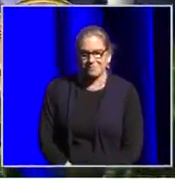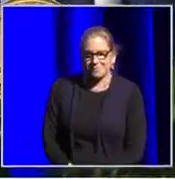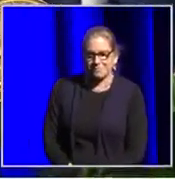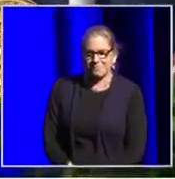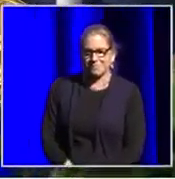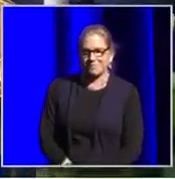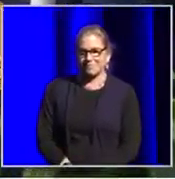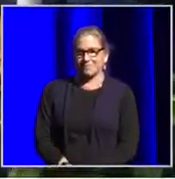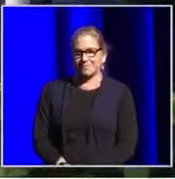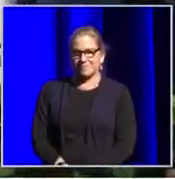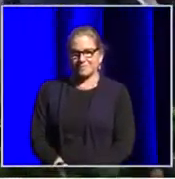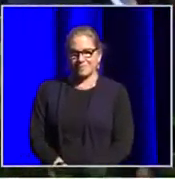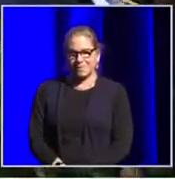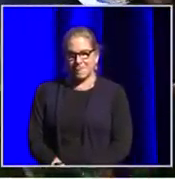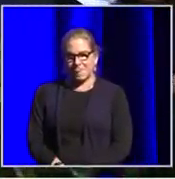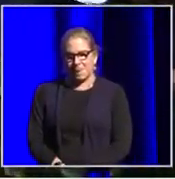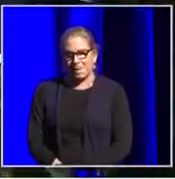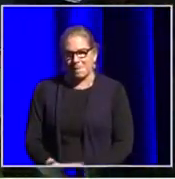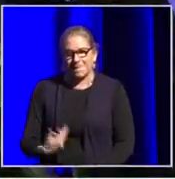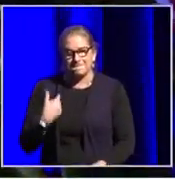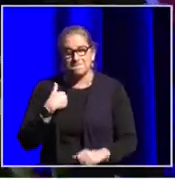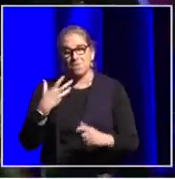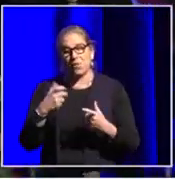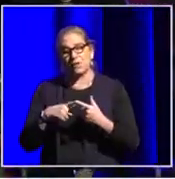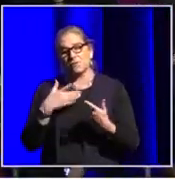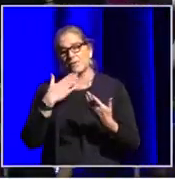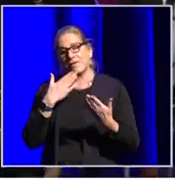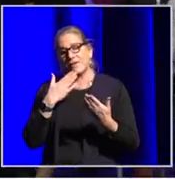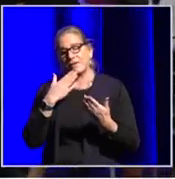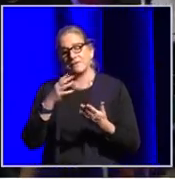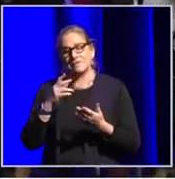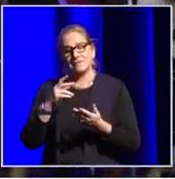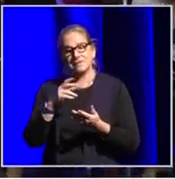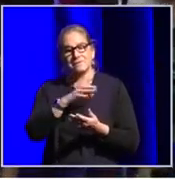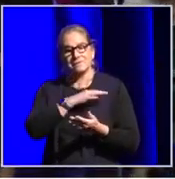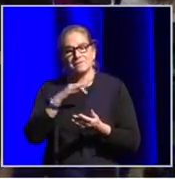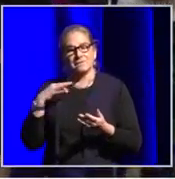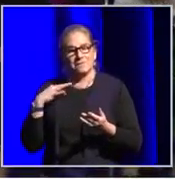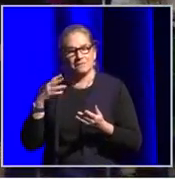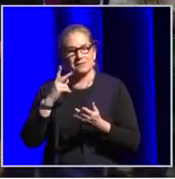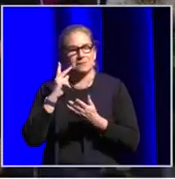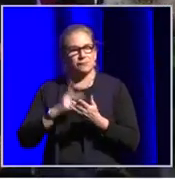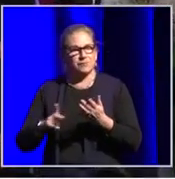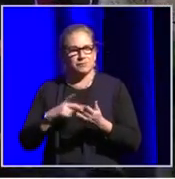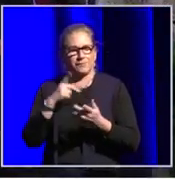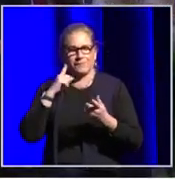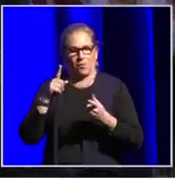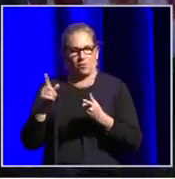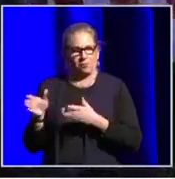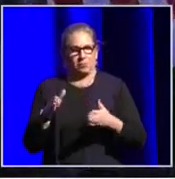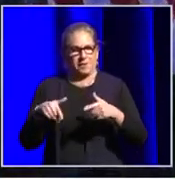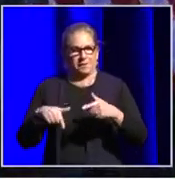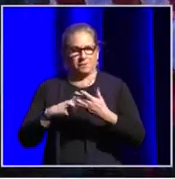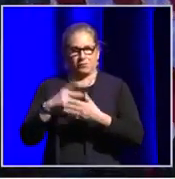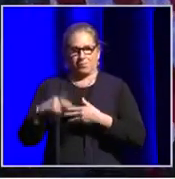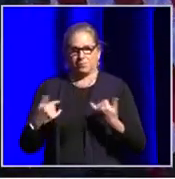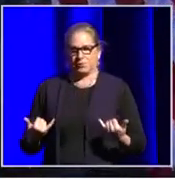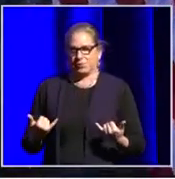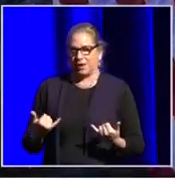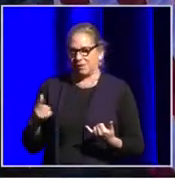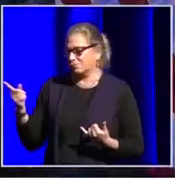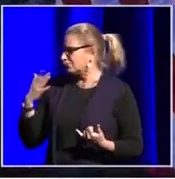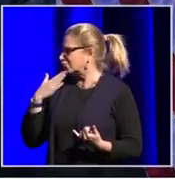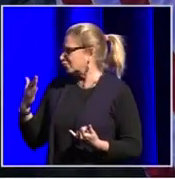We want to thank the Secretary staff for putting on the program today. Kojo gets the last word. And ultimately, it's the